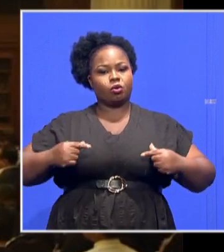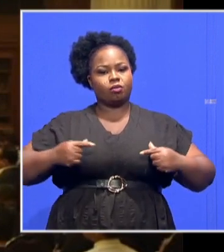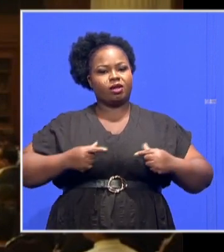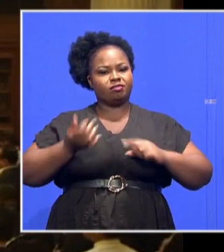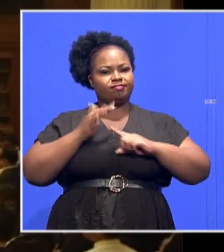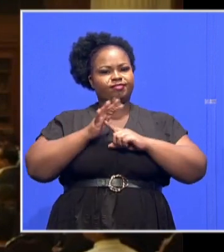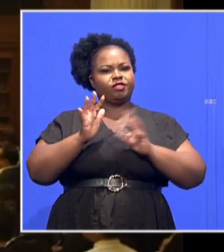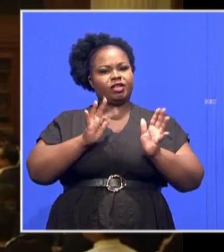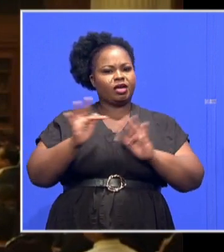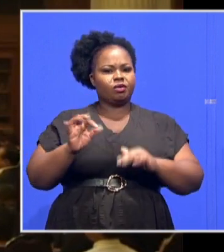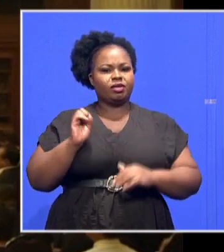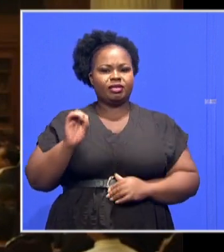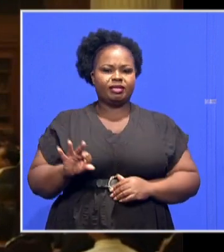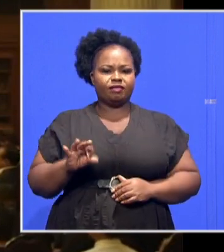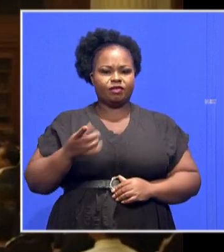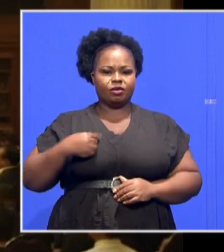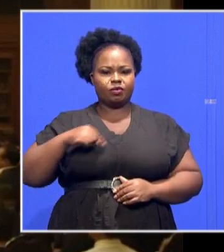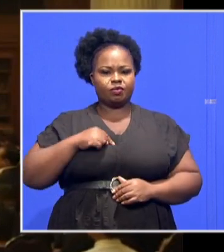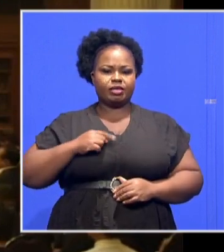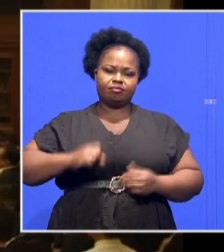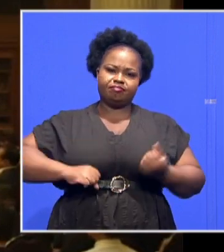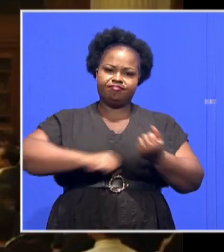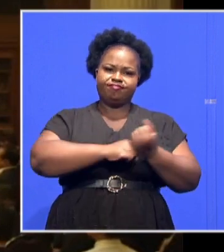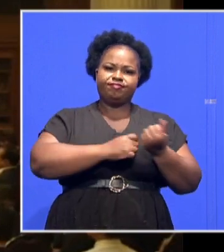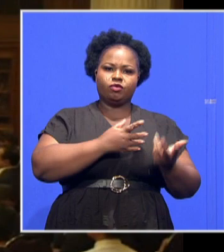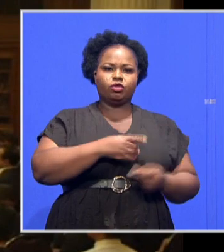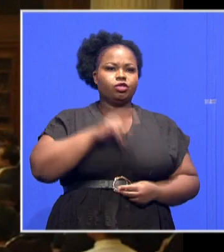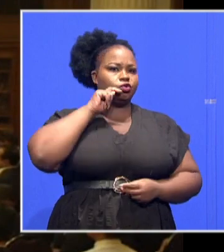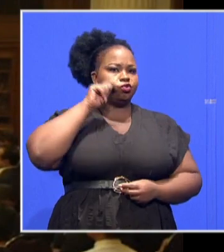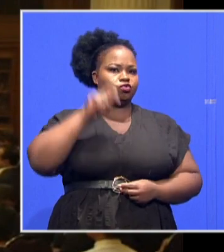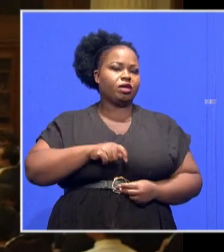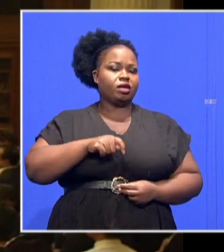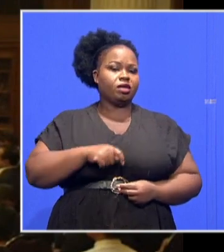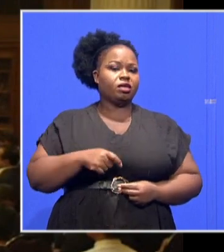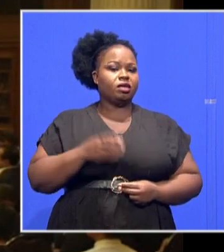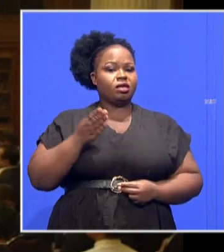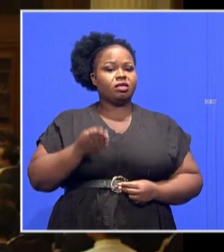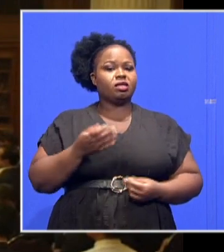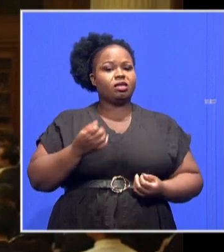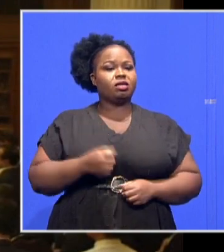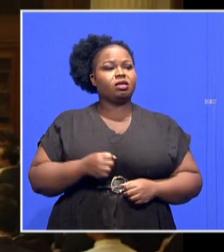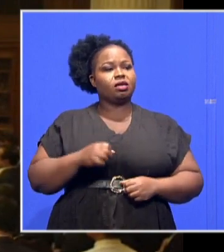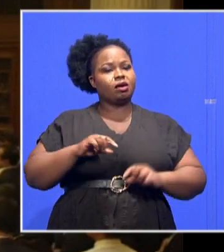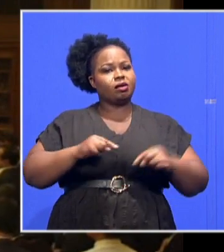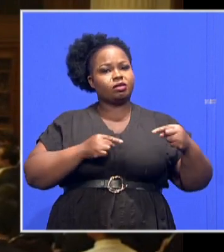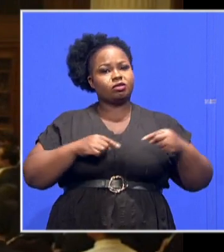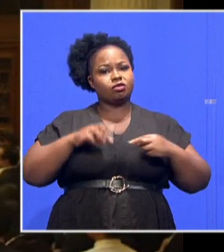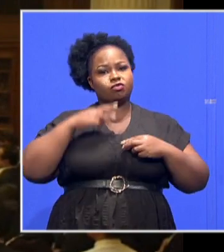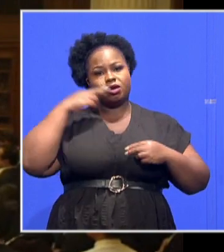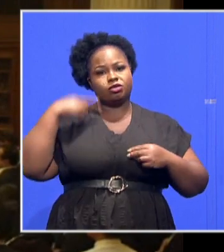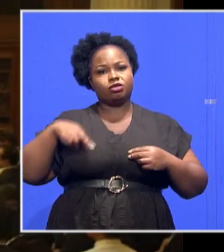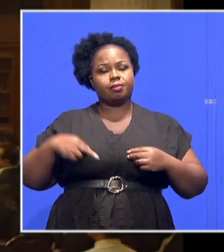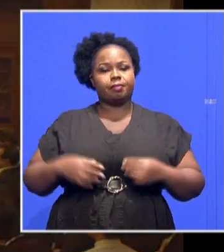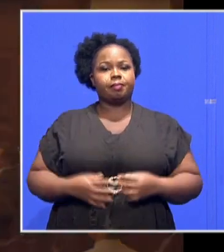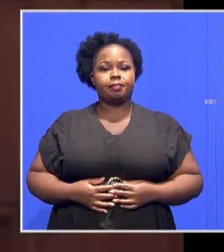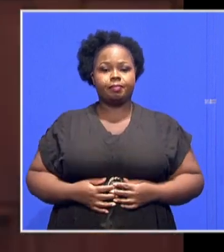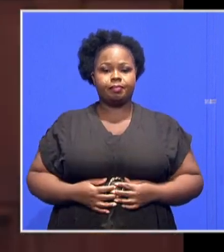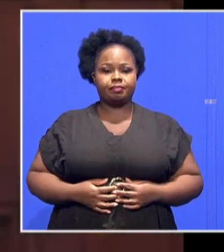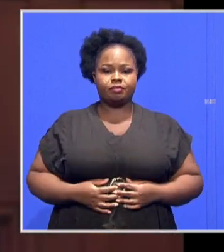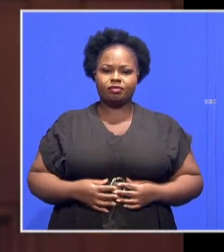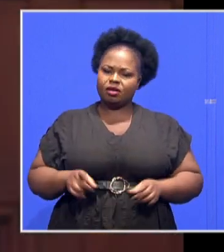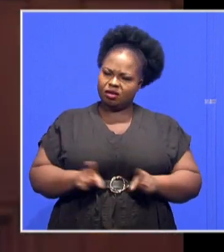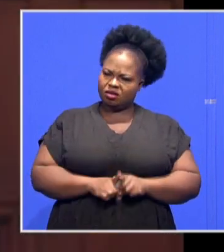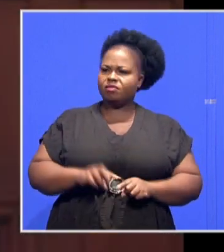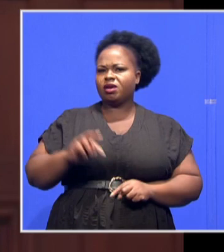been if we had sided with Ukraine and the free world against Russian aggression, like